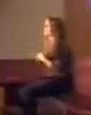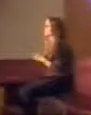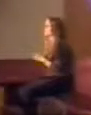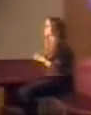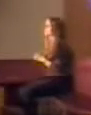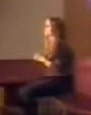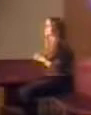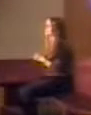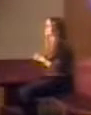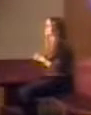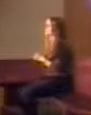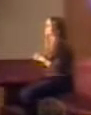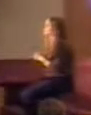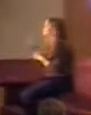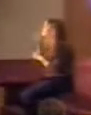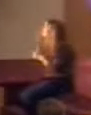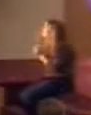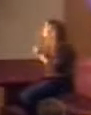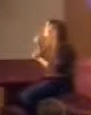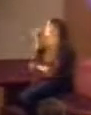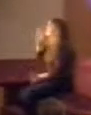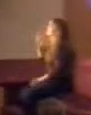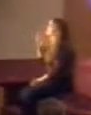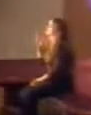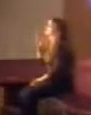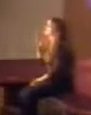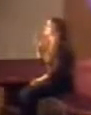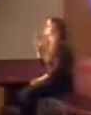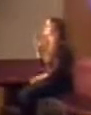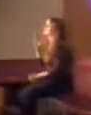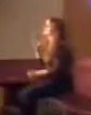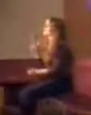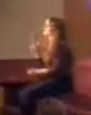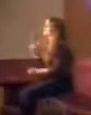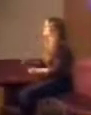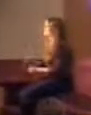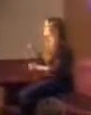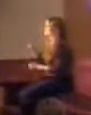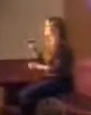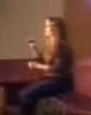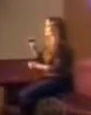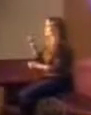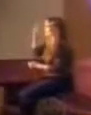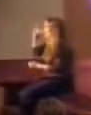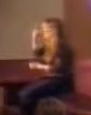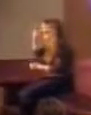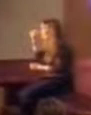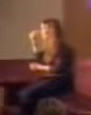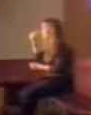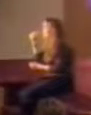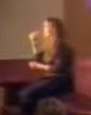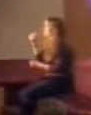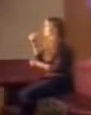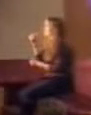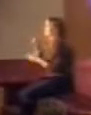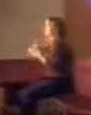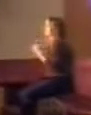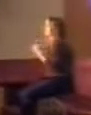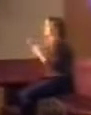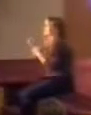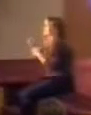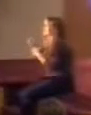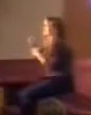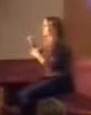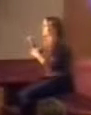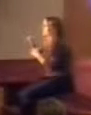She said she started to talk with God. She had been raised as a Roman Catholic in Trinidad, but after coming to the United States in 1998,